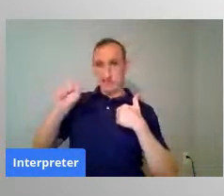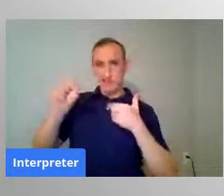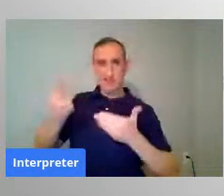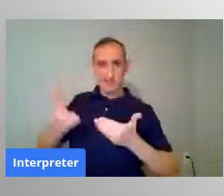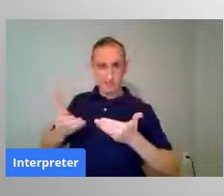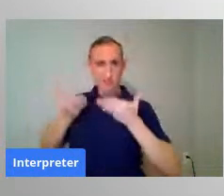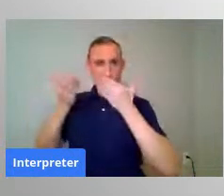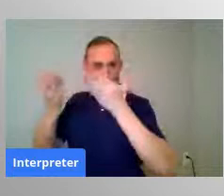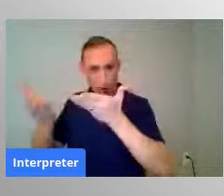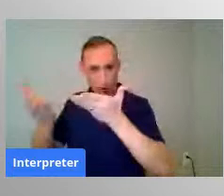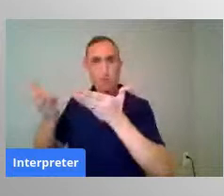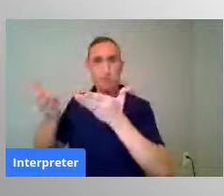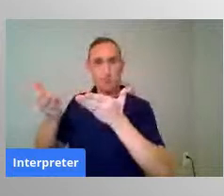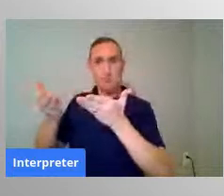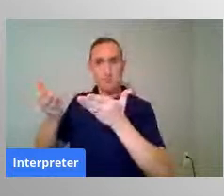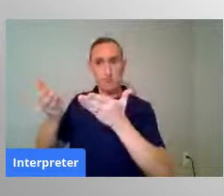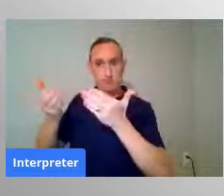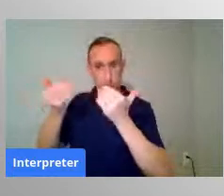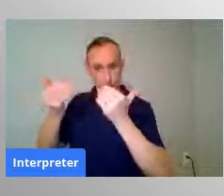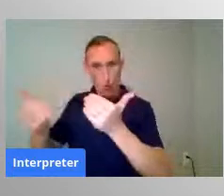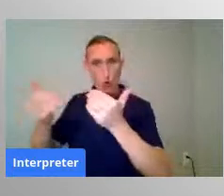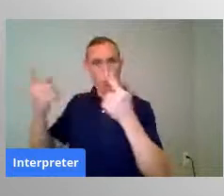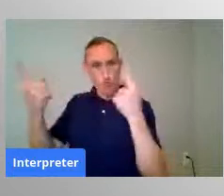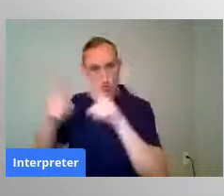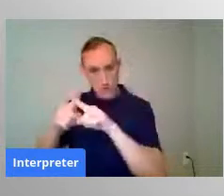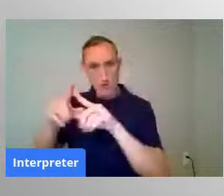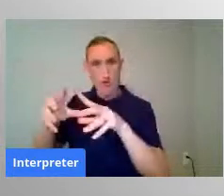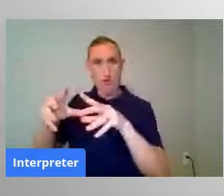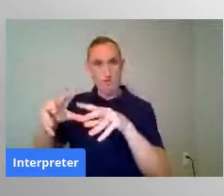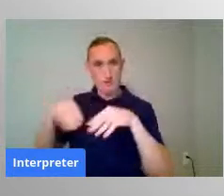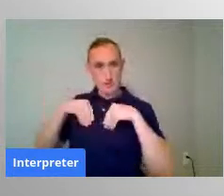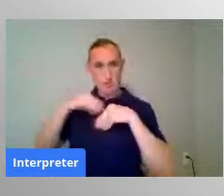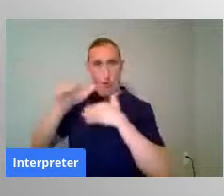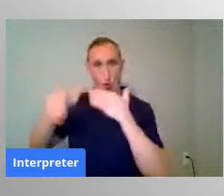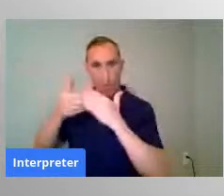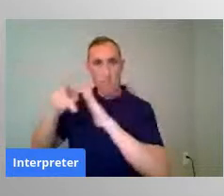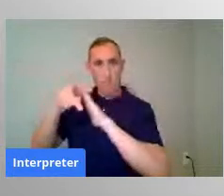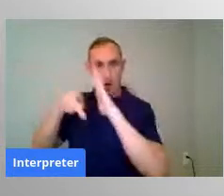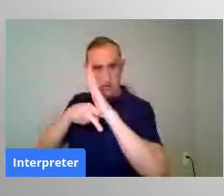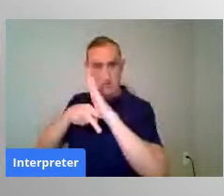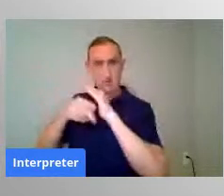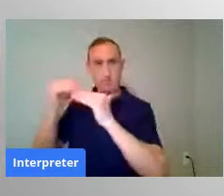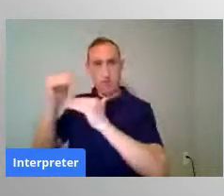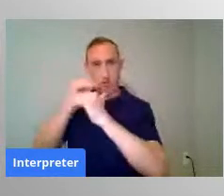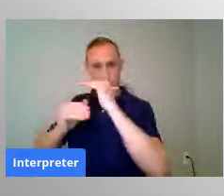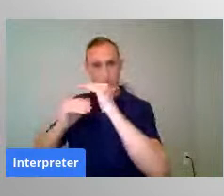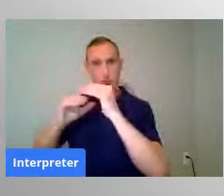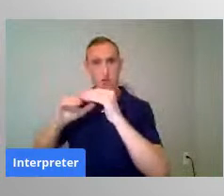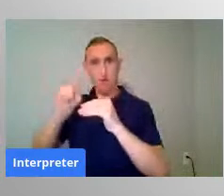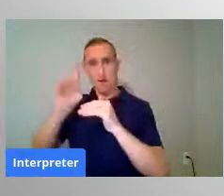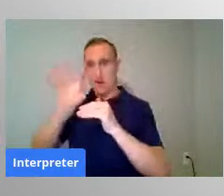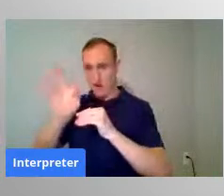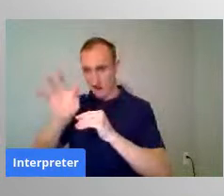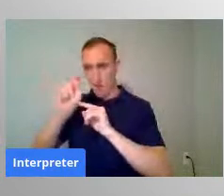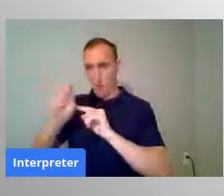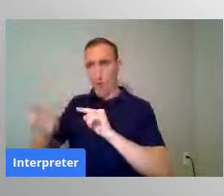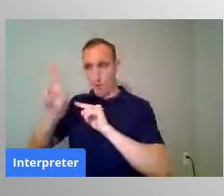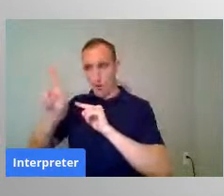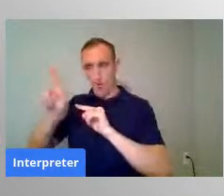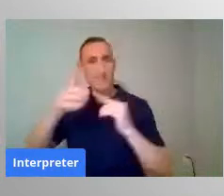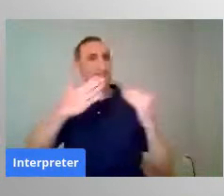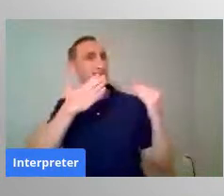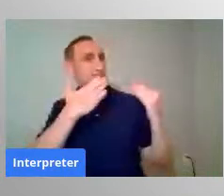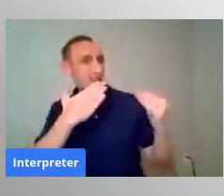adopt all the policies listed under 9.1. Okay. Thank you, Mr. Davis.